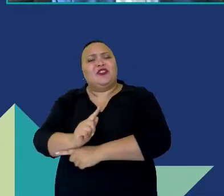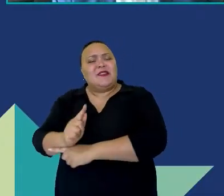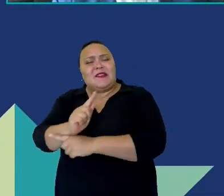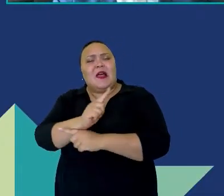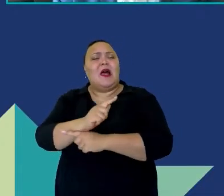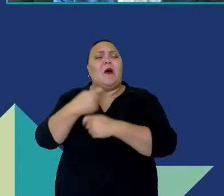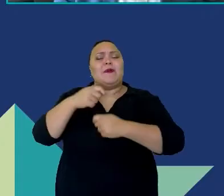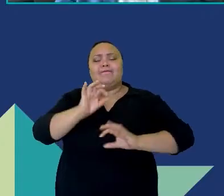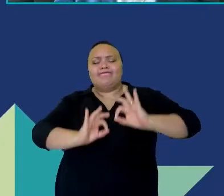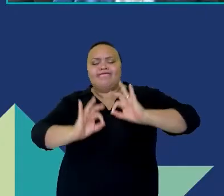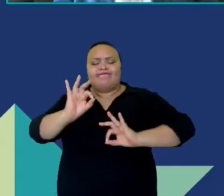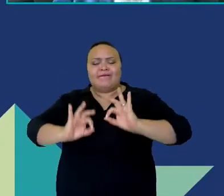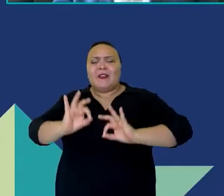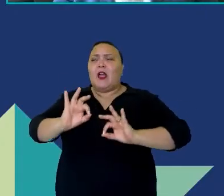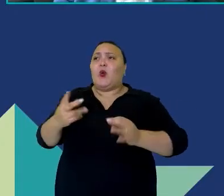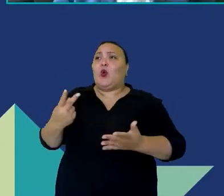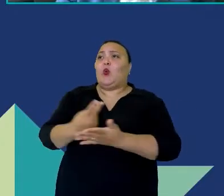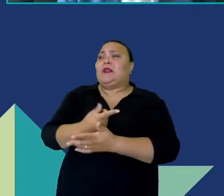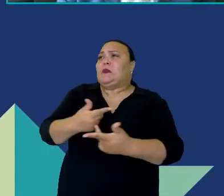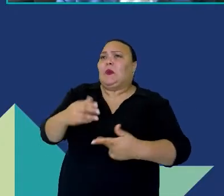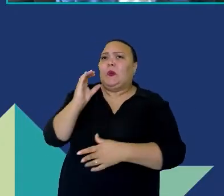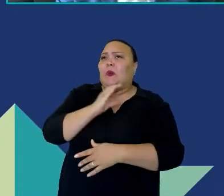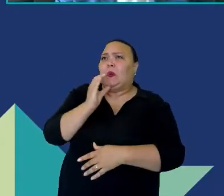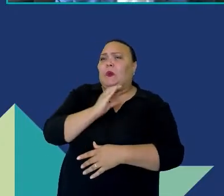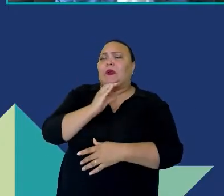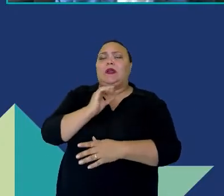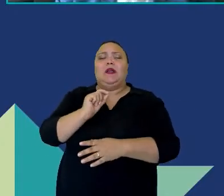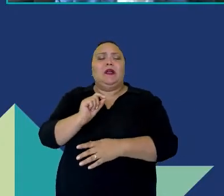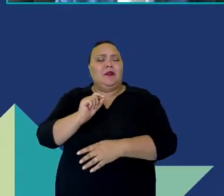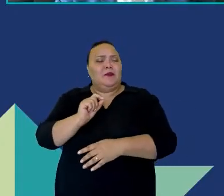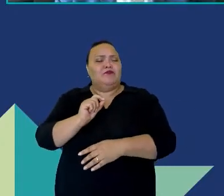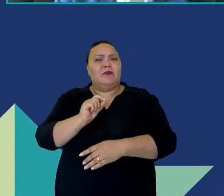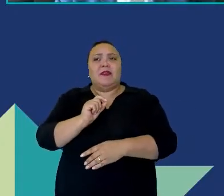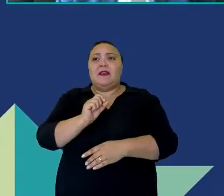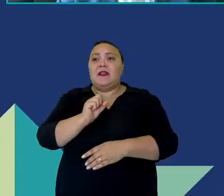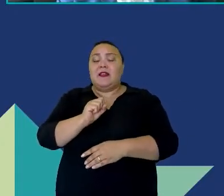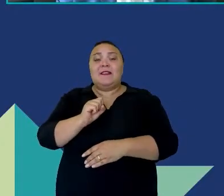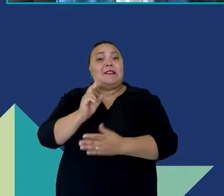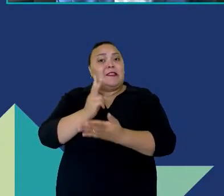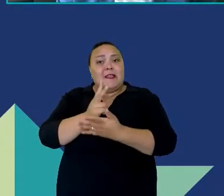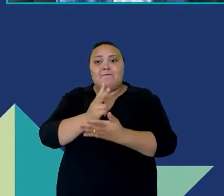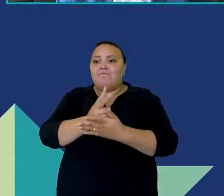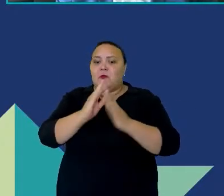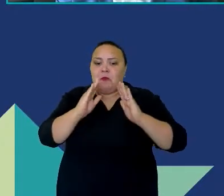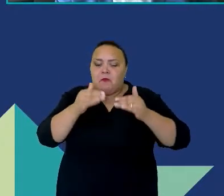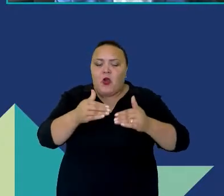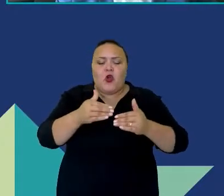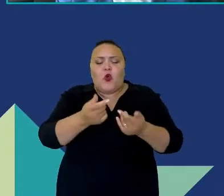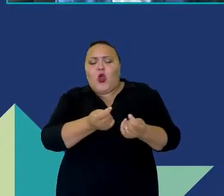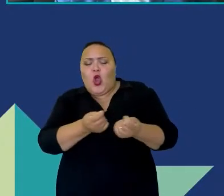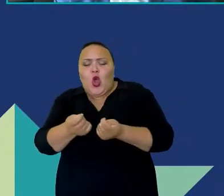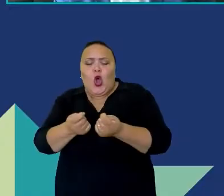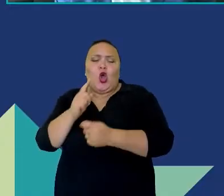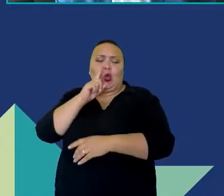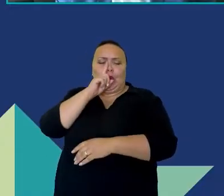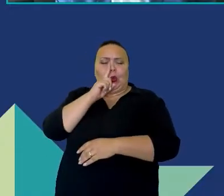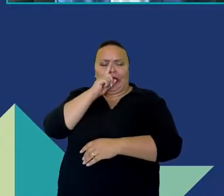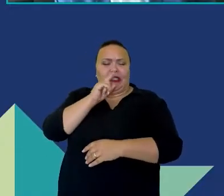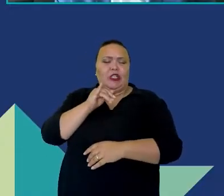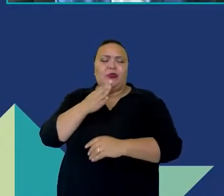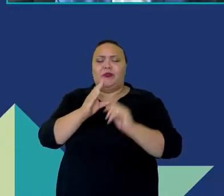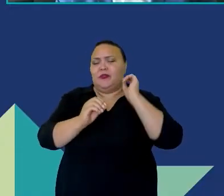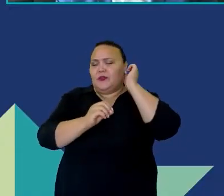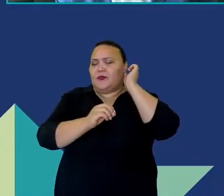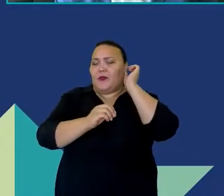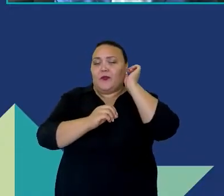controls. Operational controls are not critical controls. So when somebody's saying, for example, your pond volume